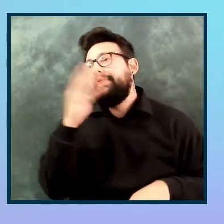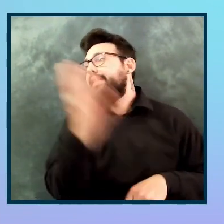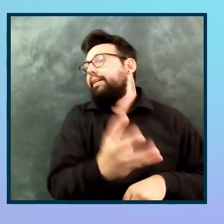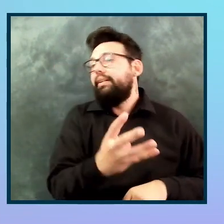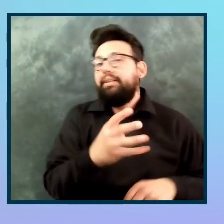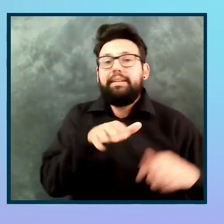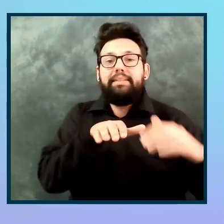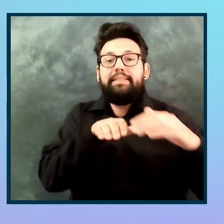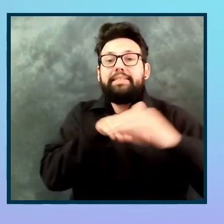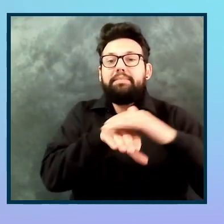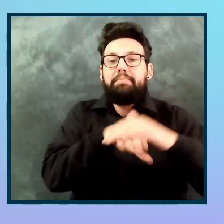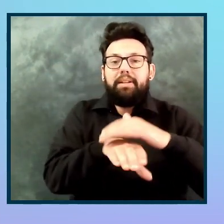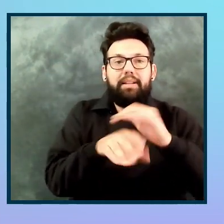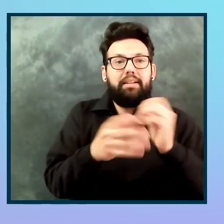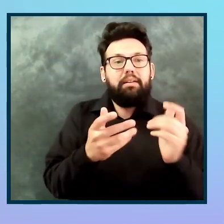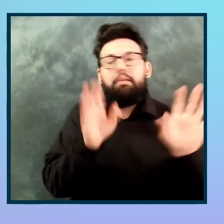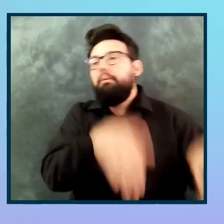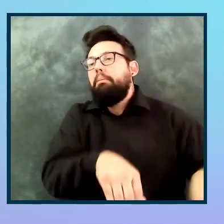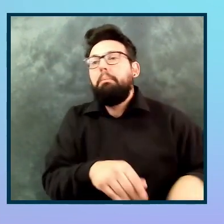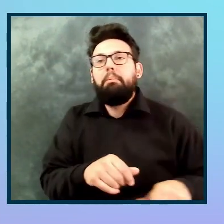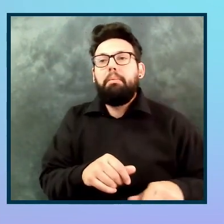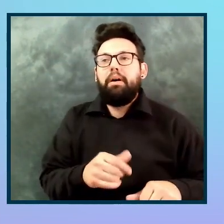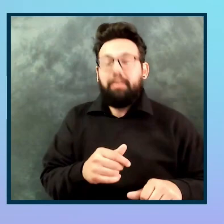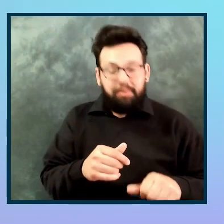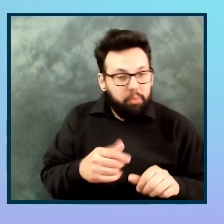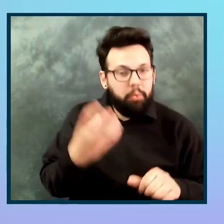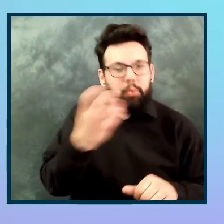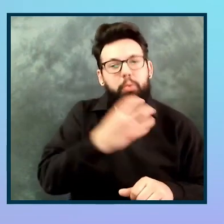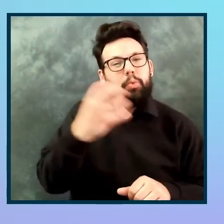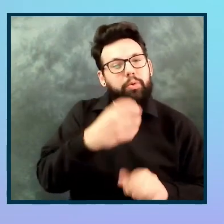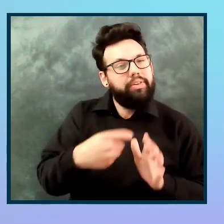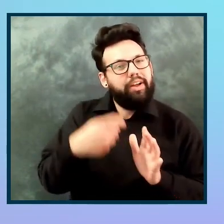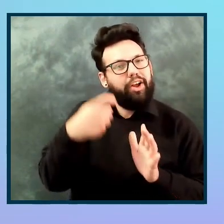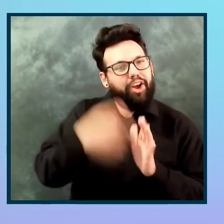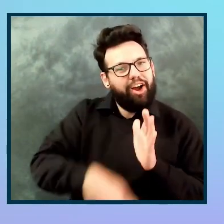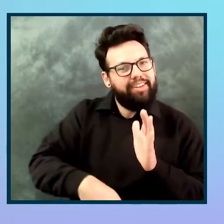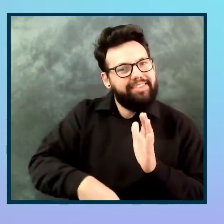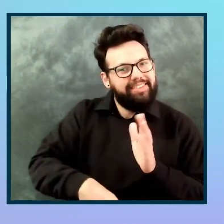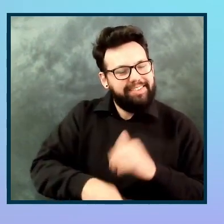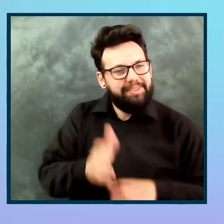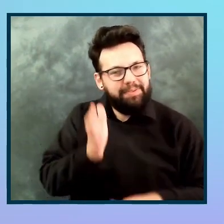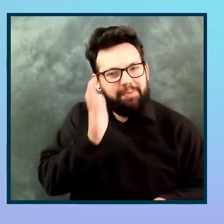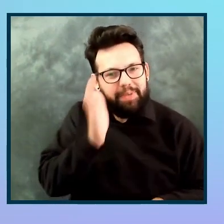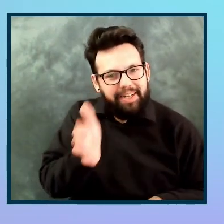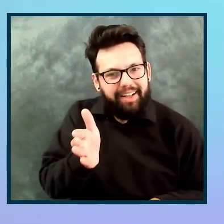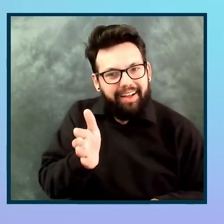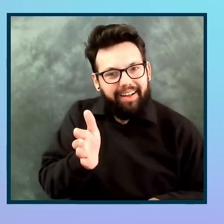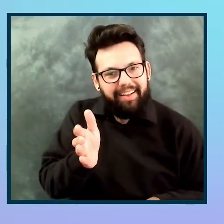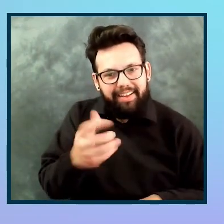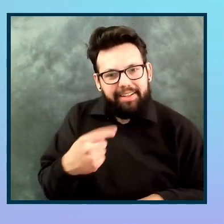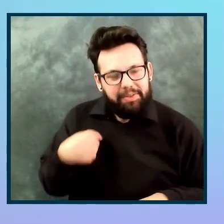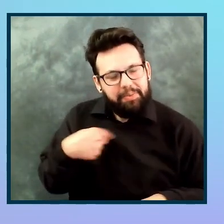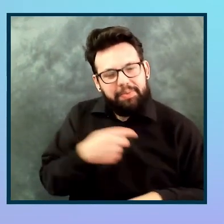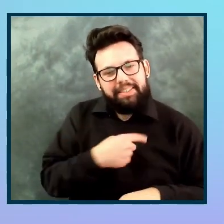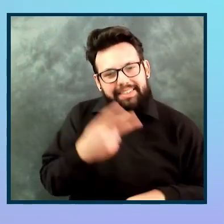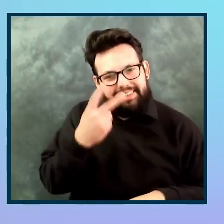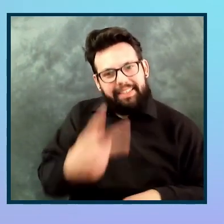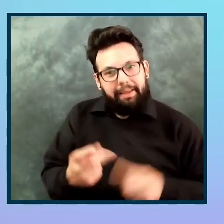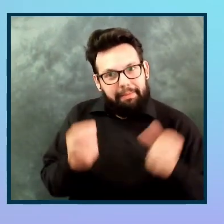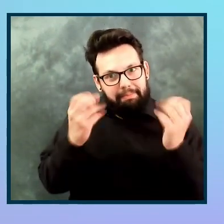not being accessible. And we've seen it increase in the last couple of years, especially. The lawsuits are coming out the woodwork. We